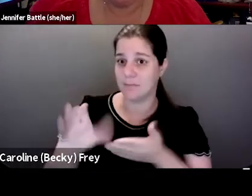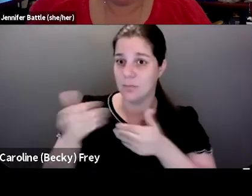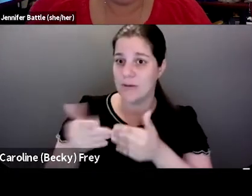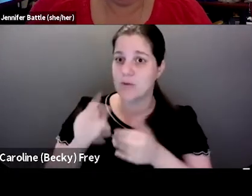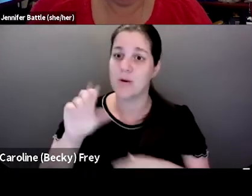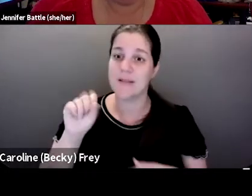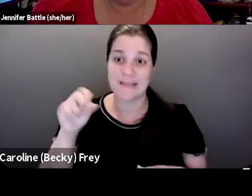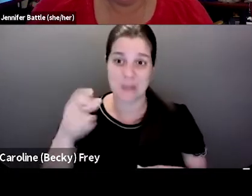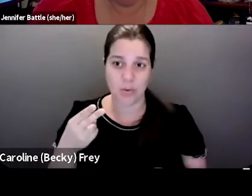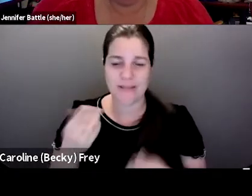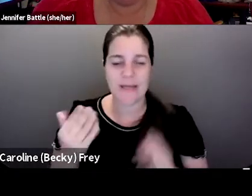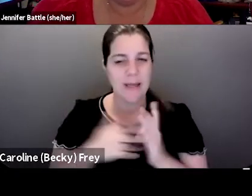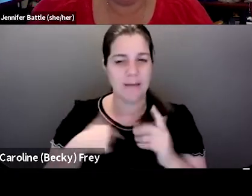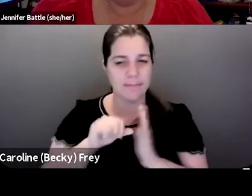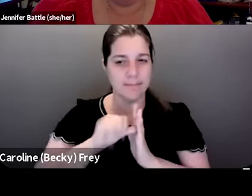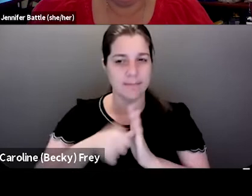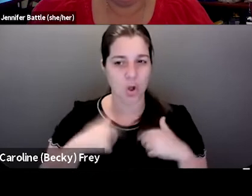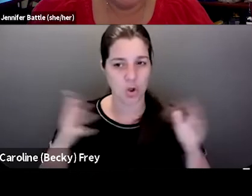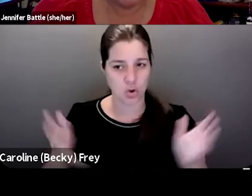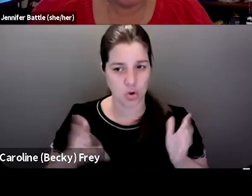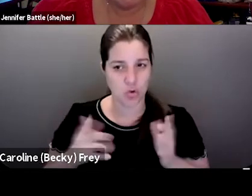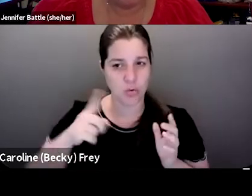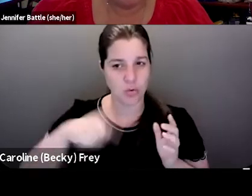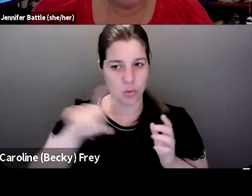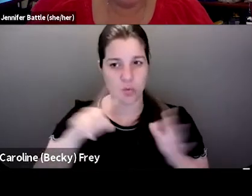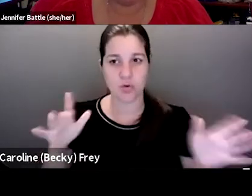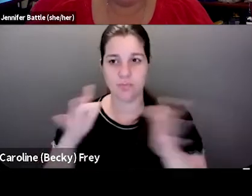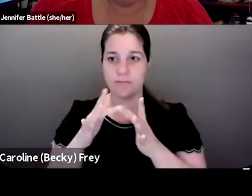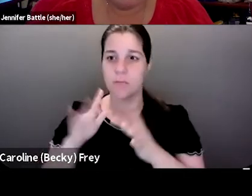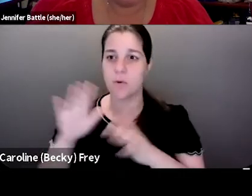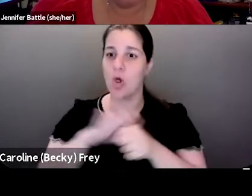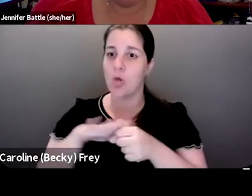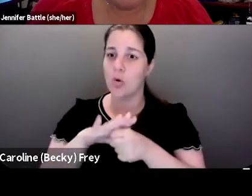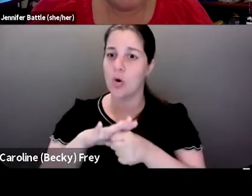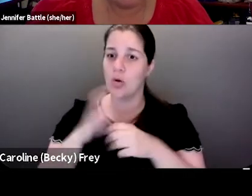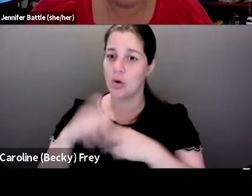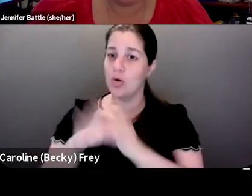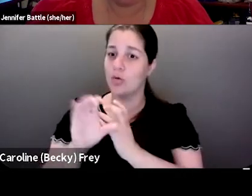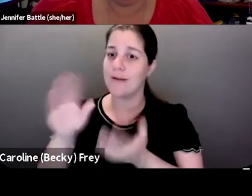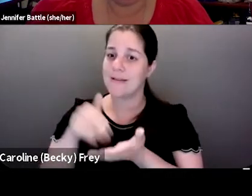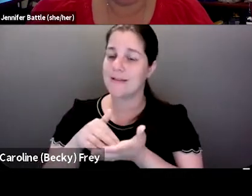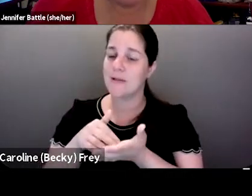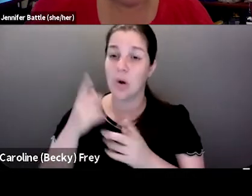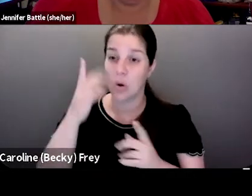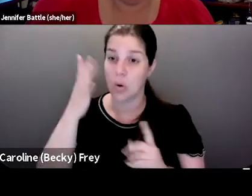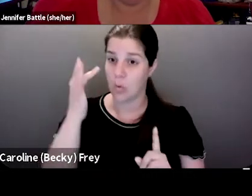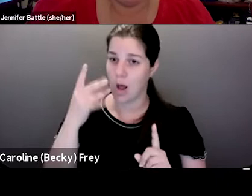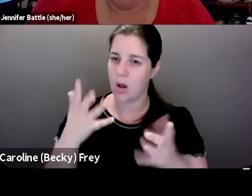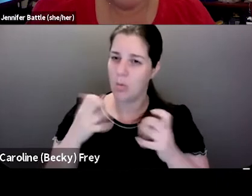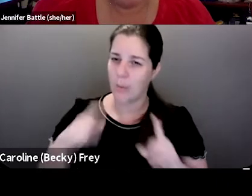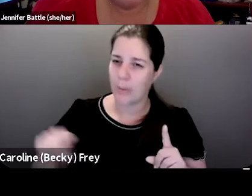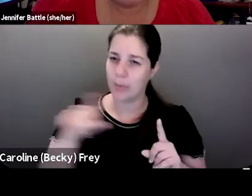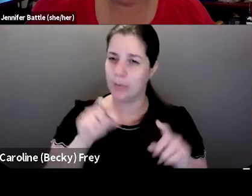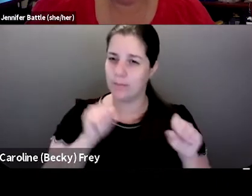stakeholders, I really encourage you to reach out to your local crisis centers so that you can find out what's